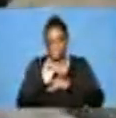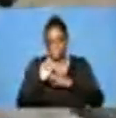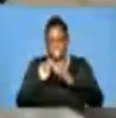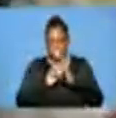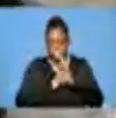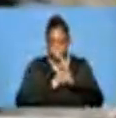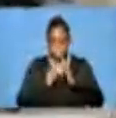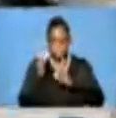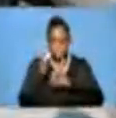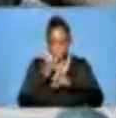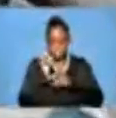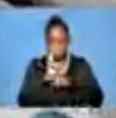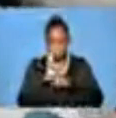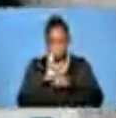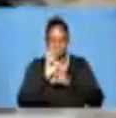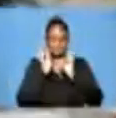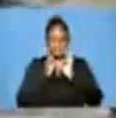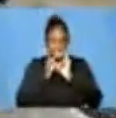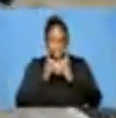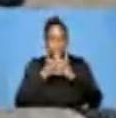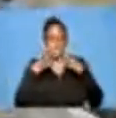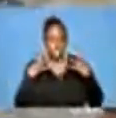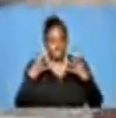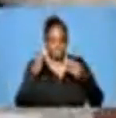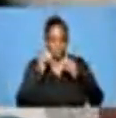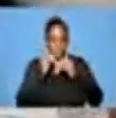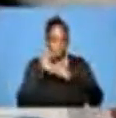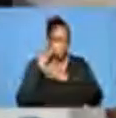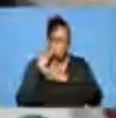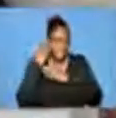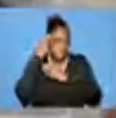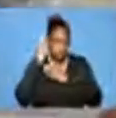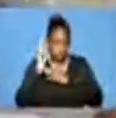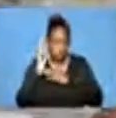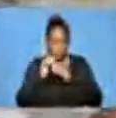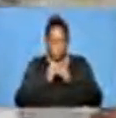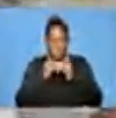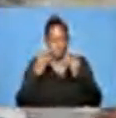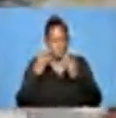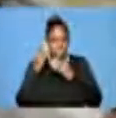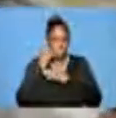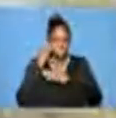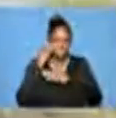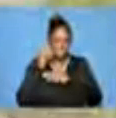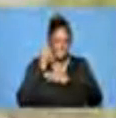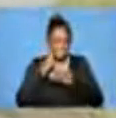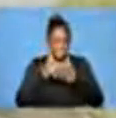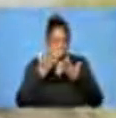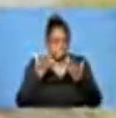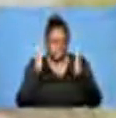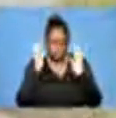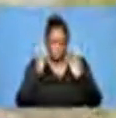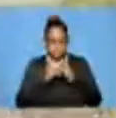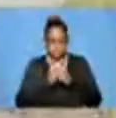many homes as possible. And so there are various sizes. So I couldn't give you a figure on how many homes right now, but that would be the dollar a month for that phase.